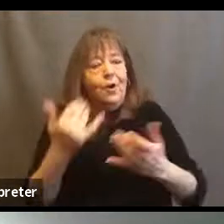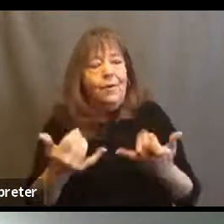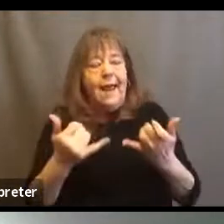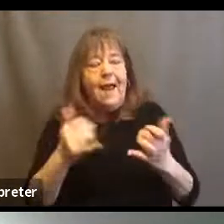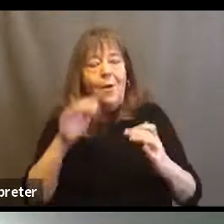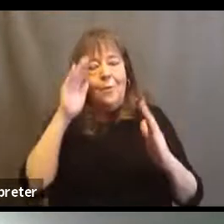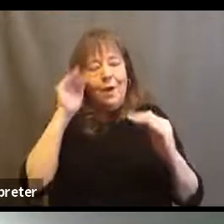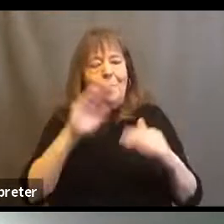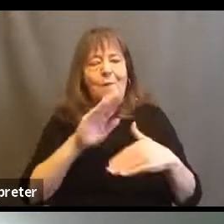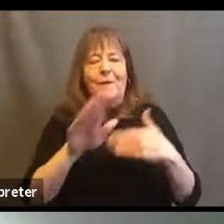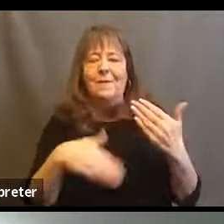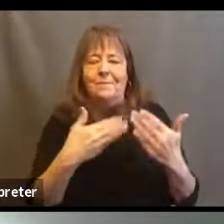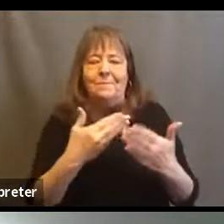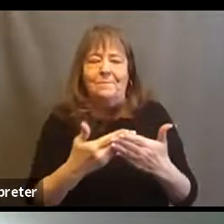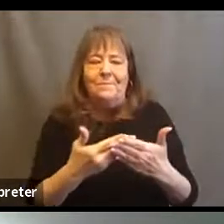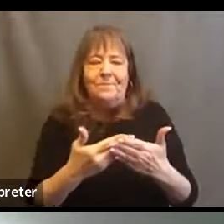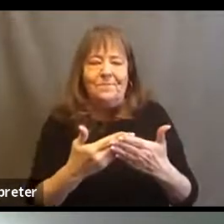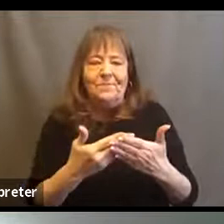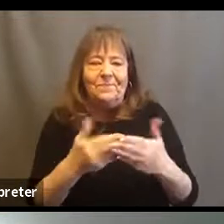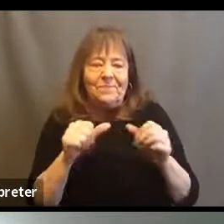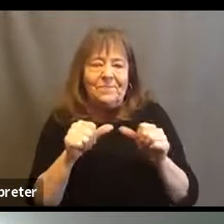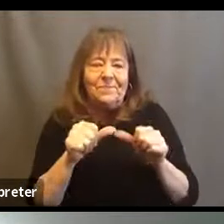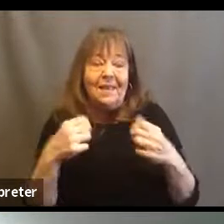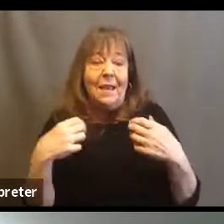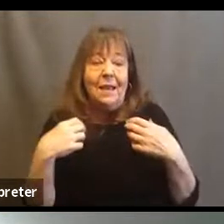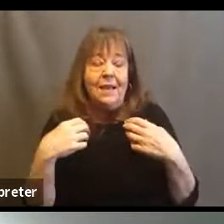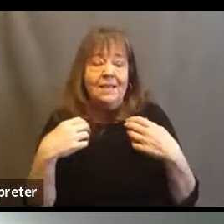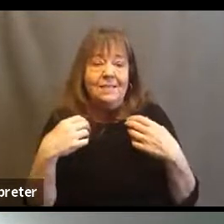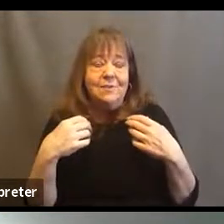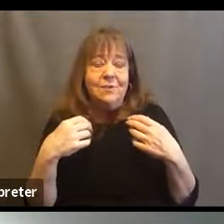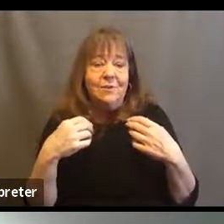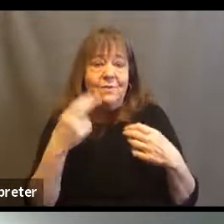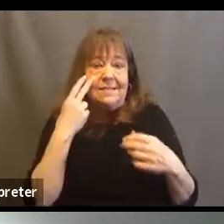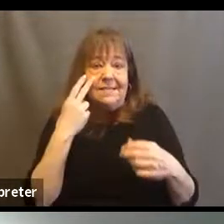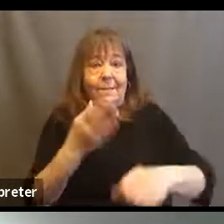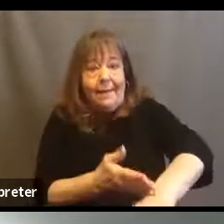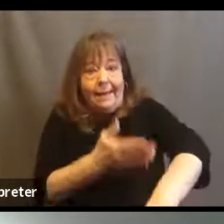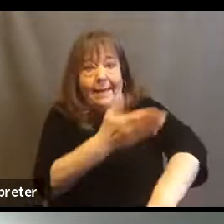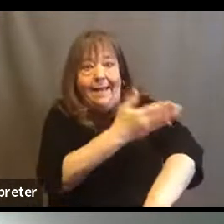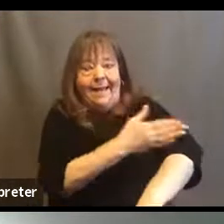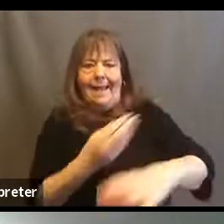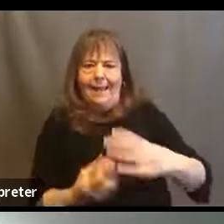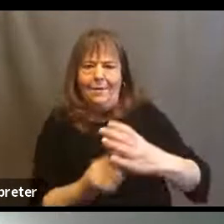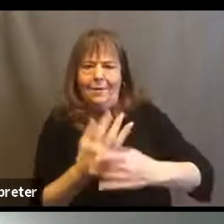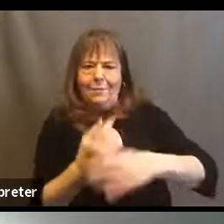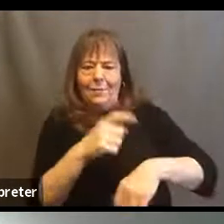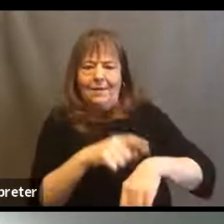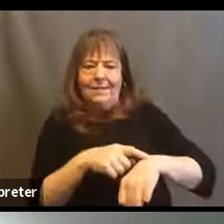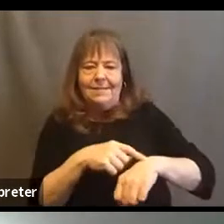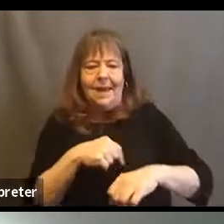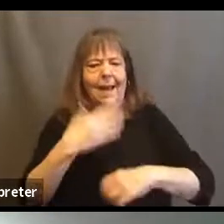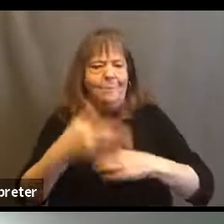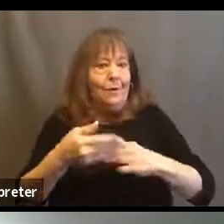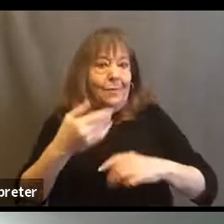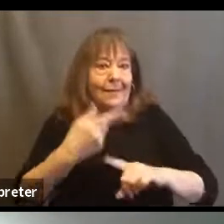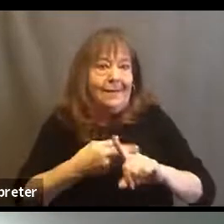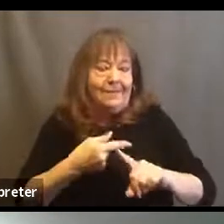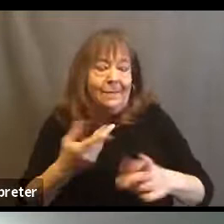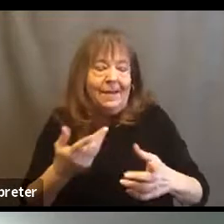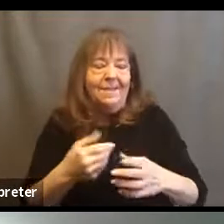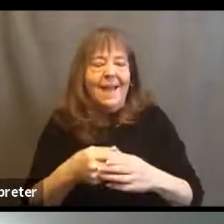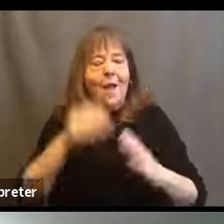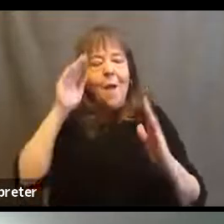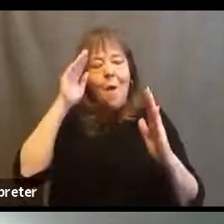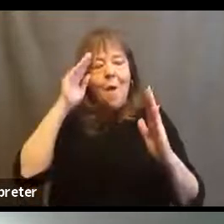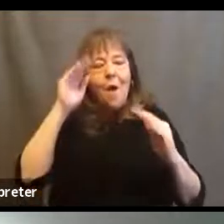an ongoing improvement this spring as spring comes to us in the next month, and we see that